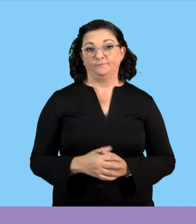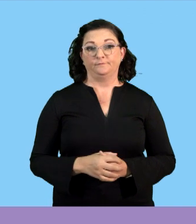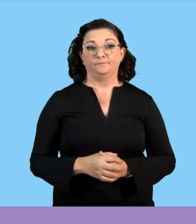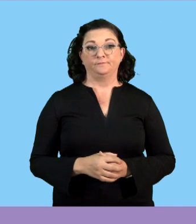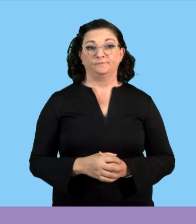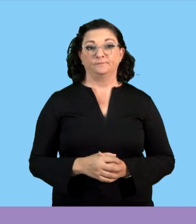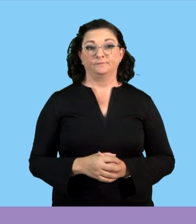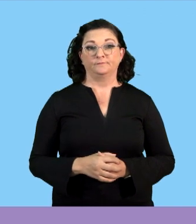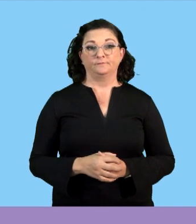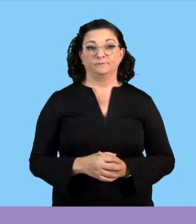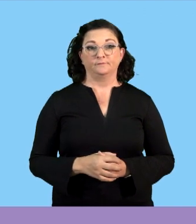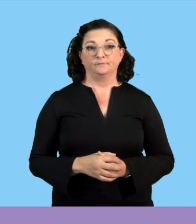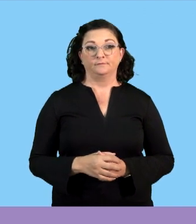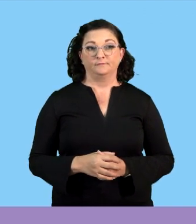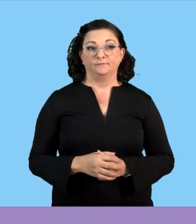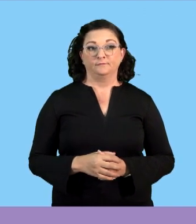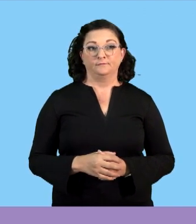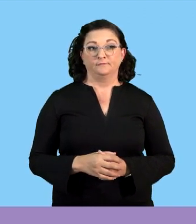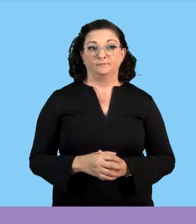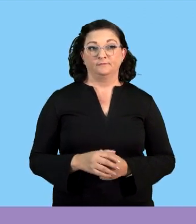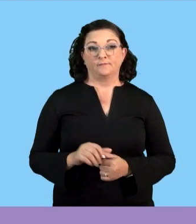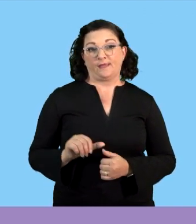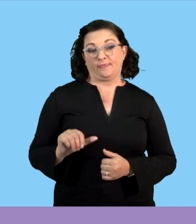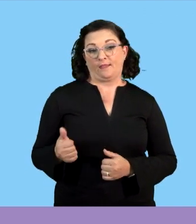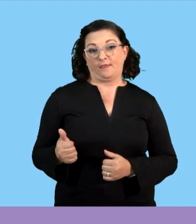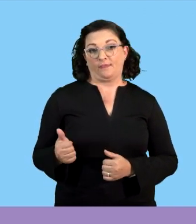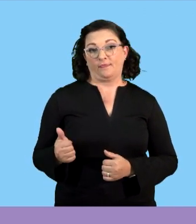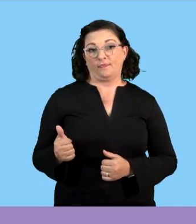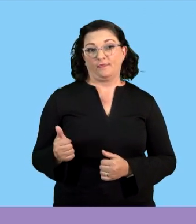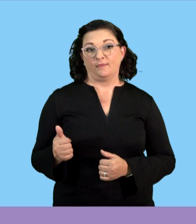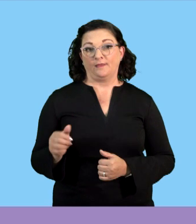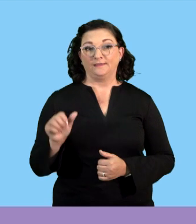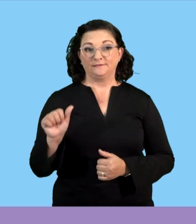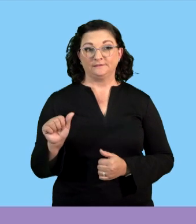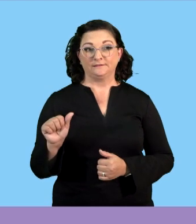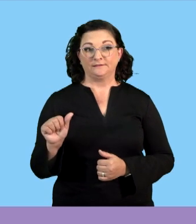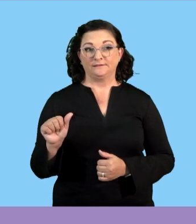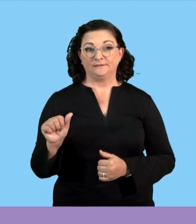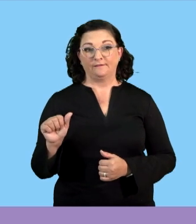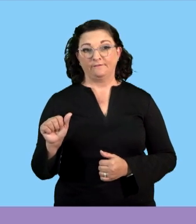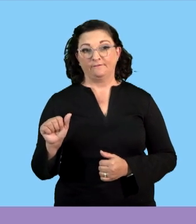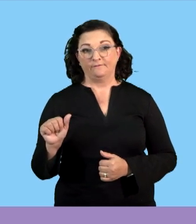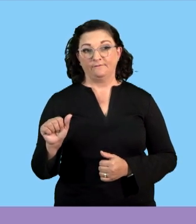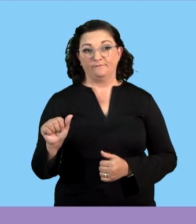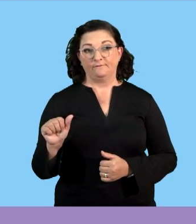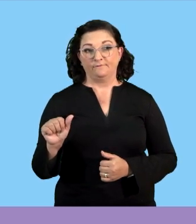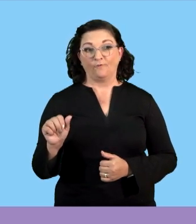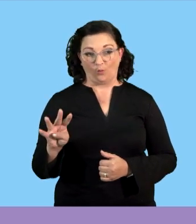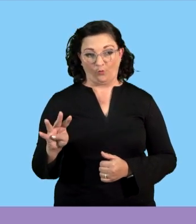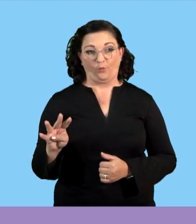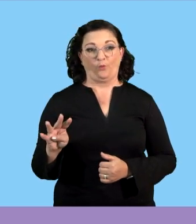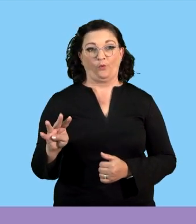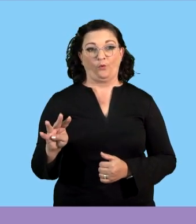69.1. Just going to continue down here. We move to, there's a 65, a 64,